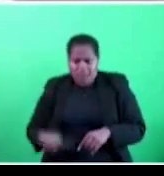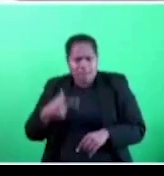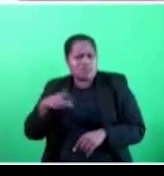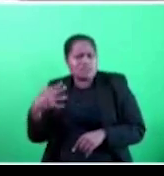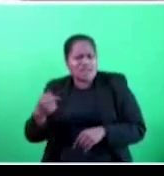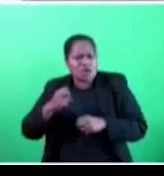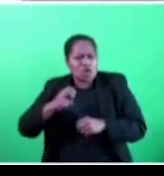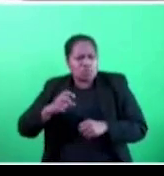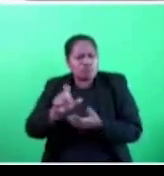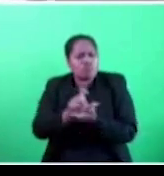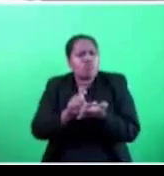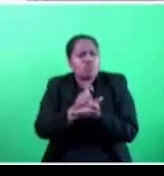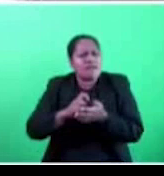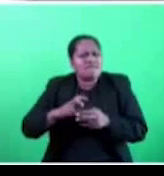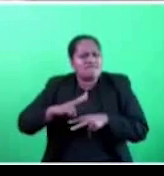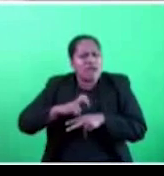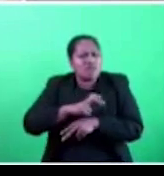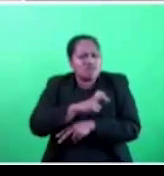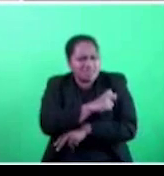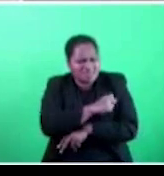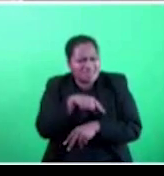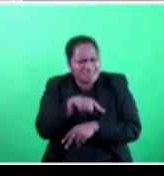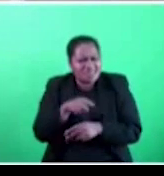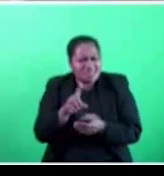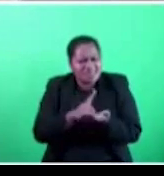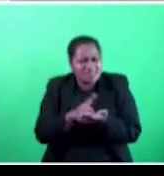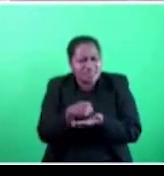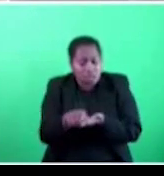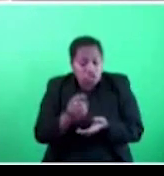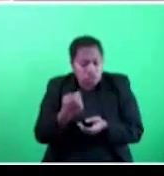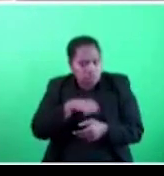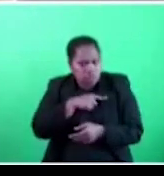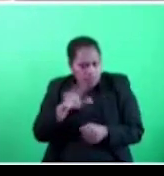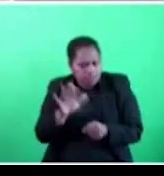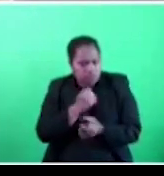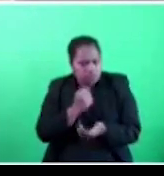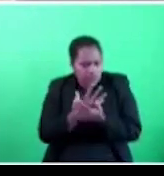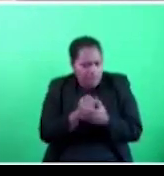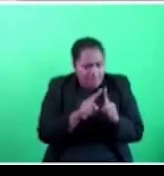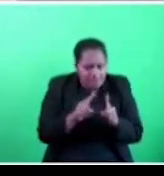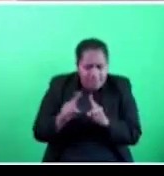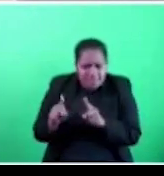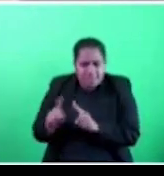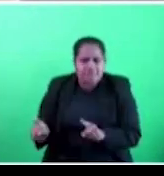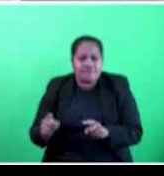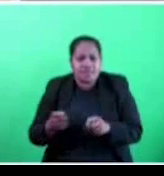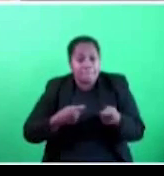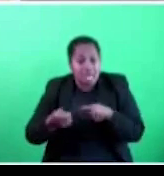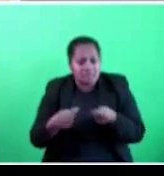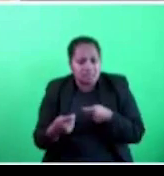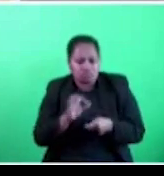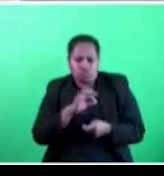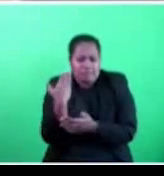country from a tourism sector need to ensure that we have different source markets. And we're not completely dependent on only one or two source markets. So if